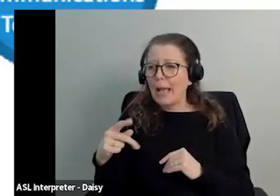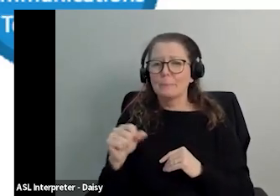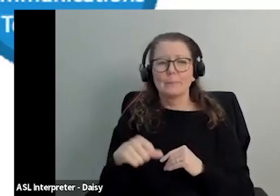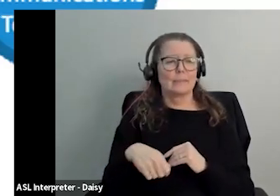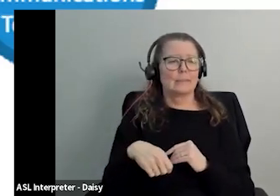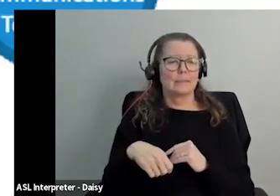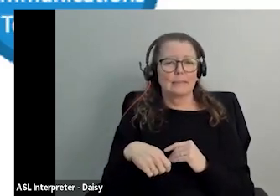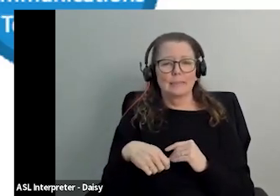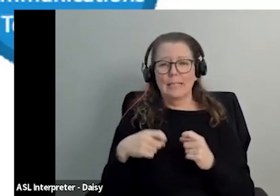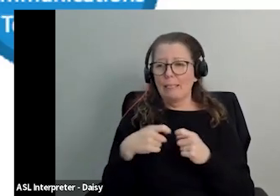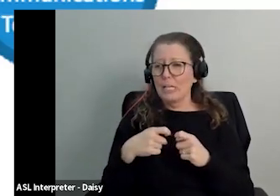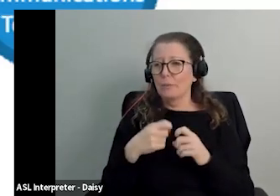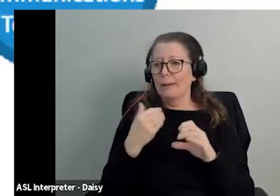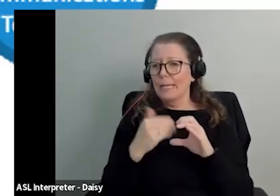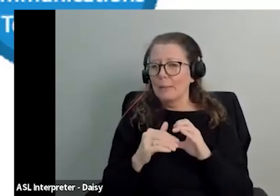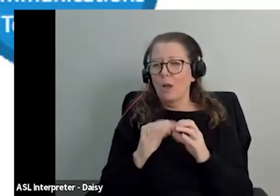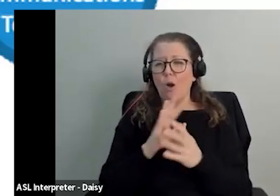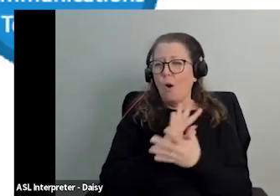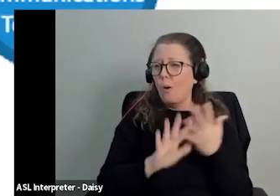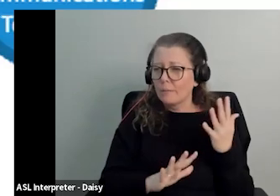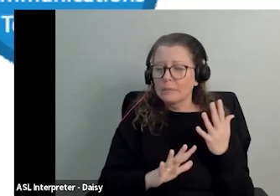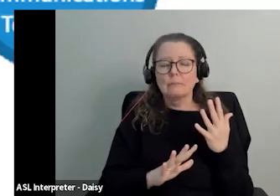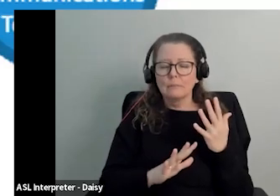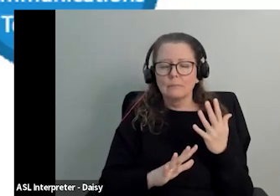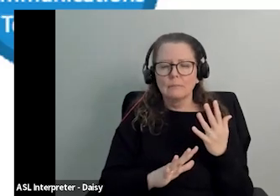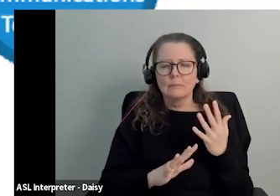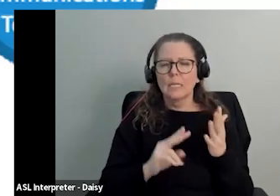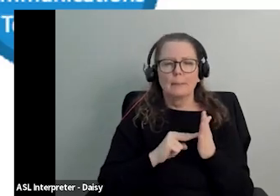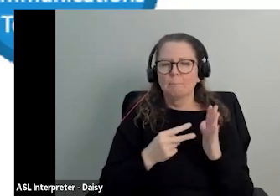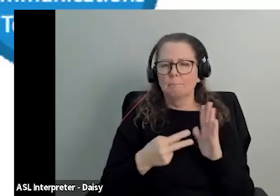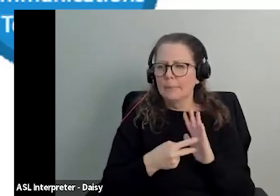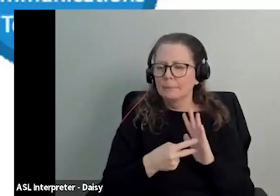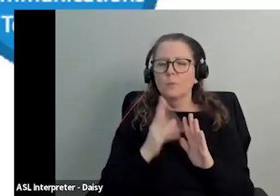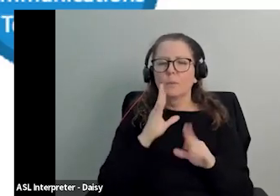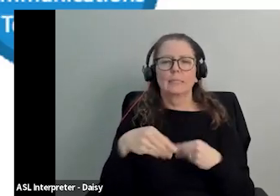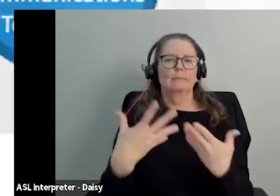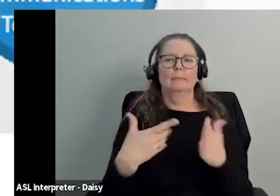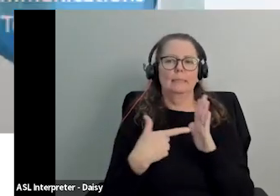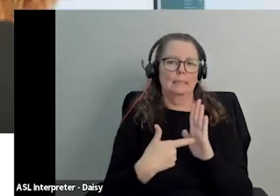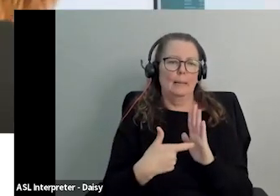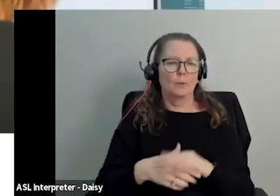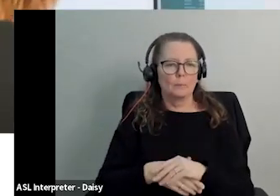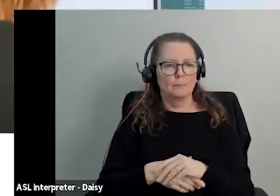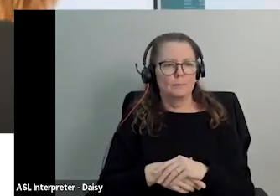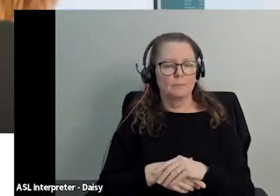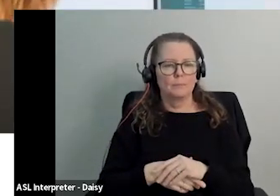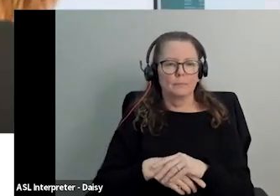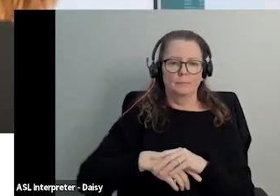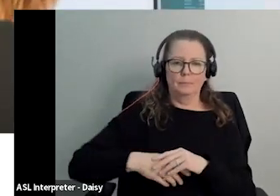electronic documents, all of this, I'm sure you're very well aware. So what does that mean? I'll give an example of what that actually means in